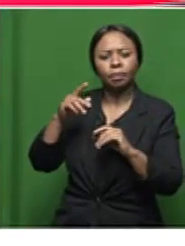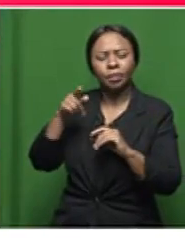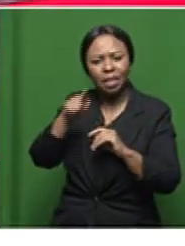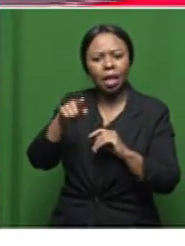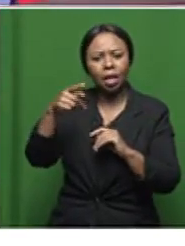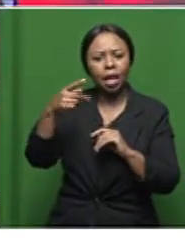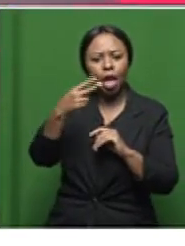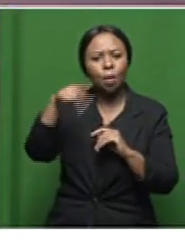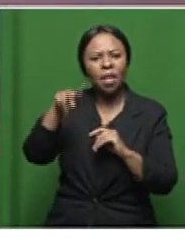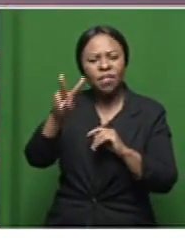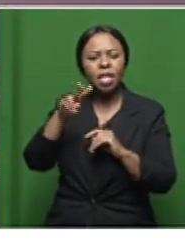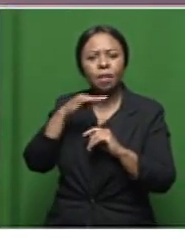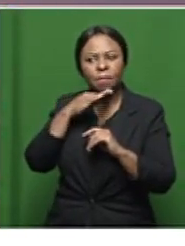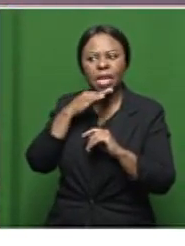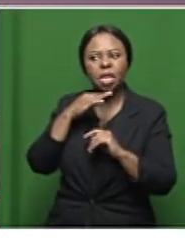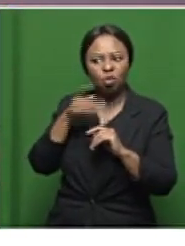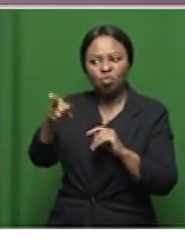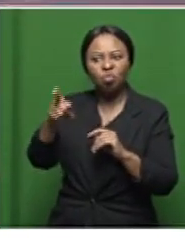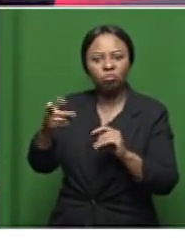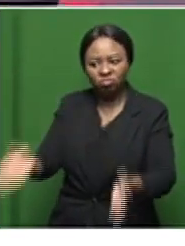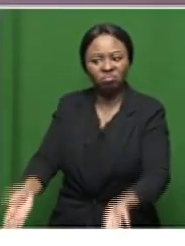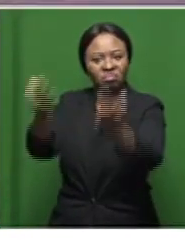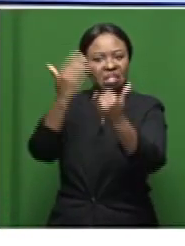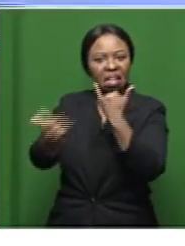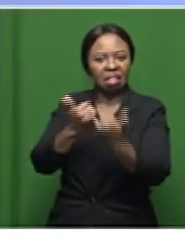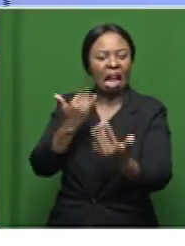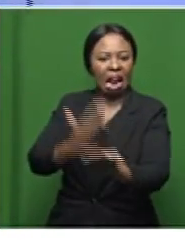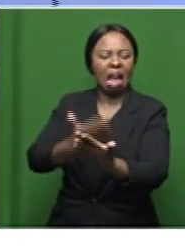is basically saying that these young girls can go have sex?